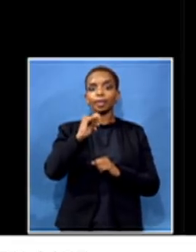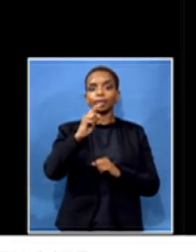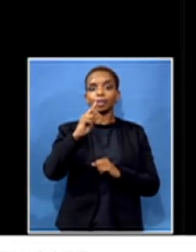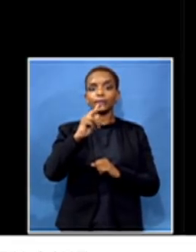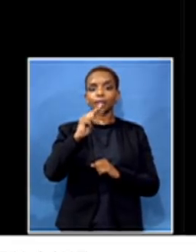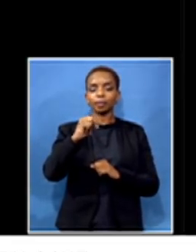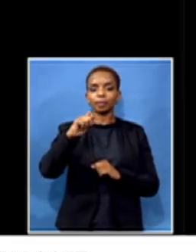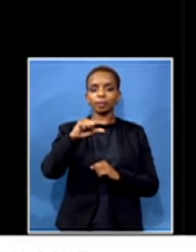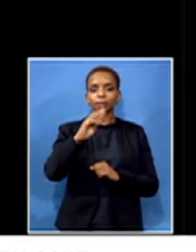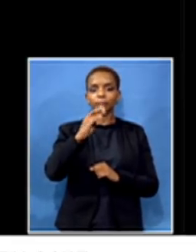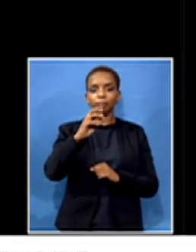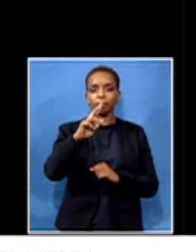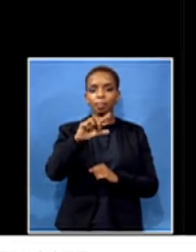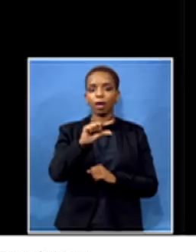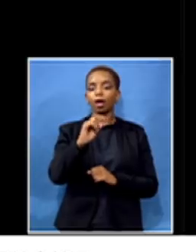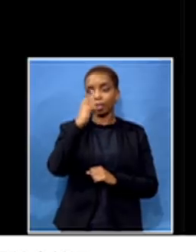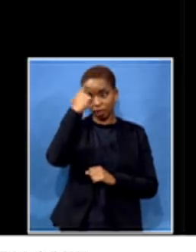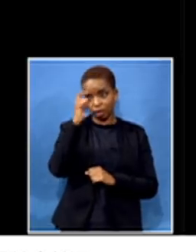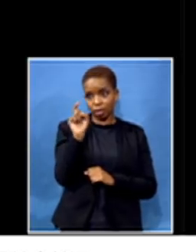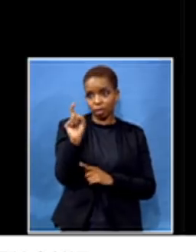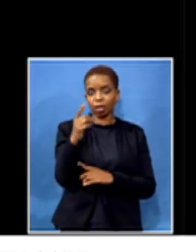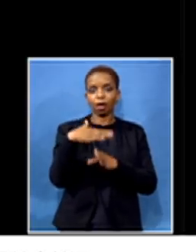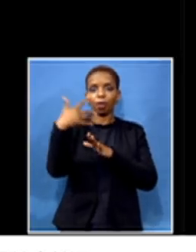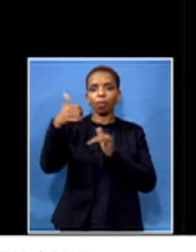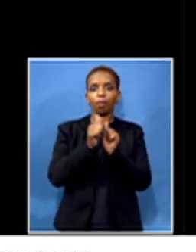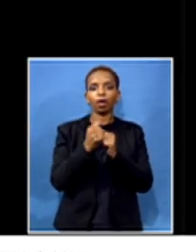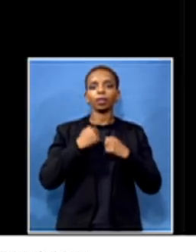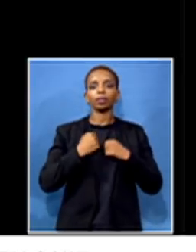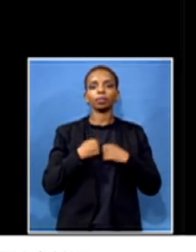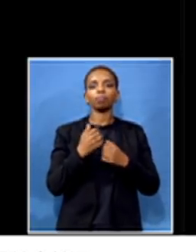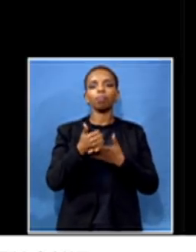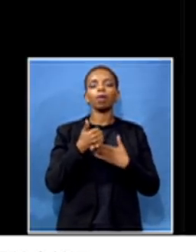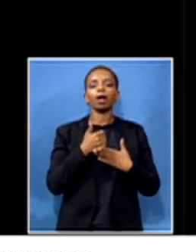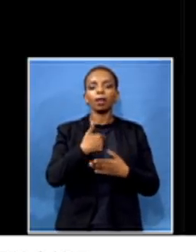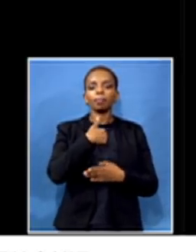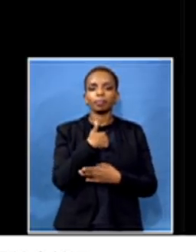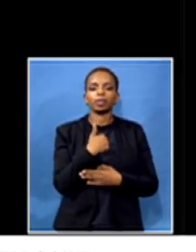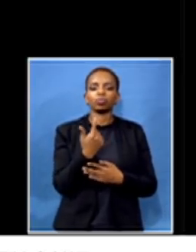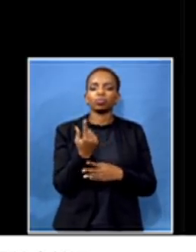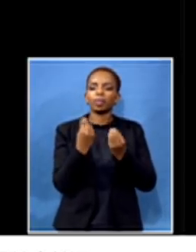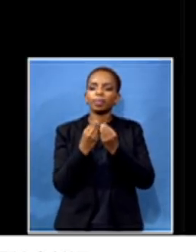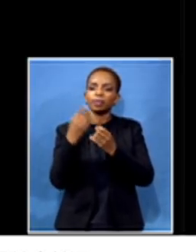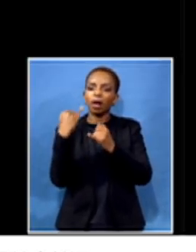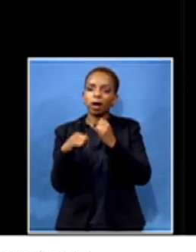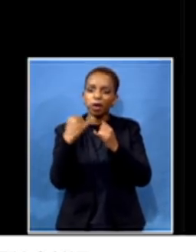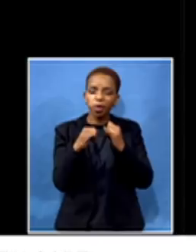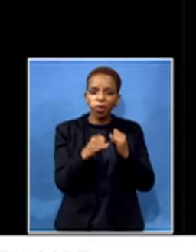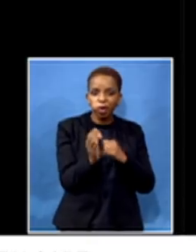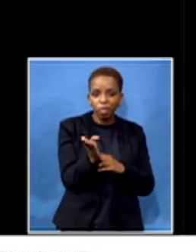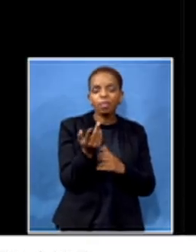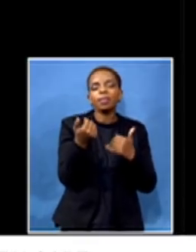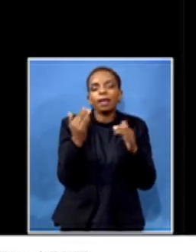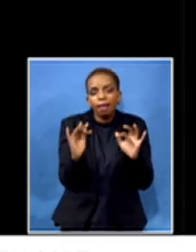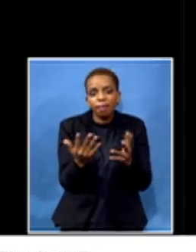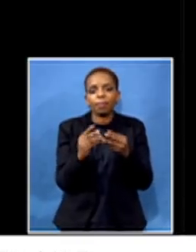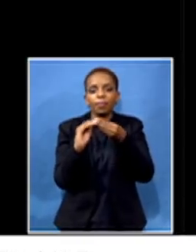will assist us to support those areas to see how they can get those things corrected. However, the